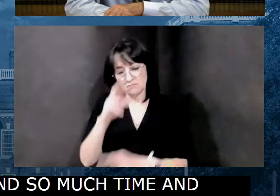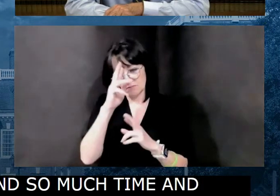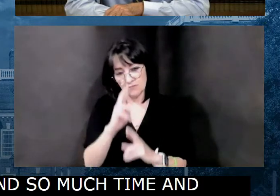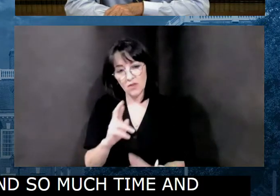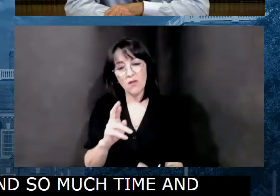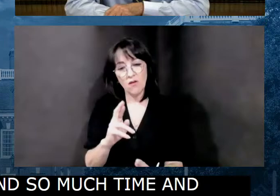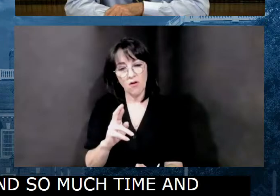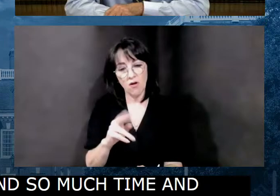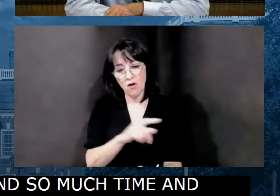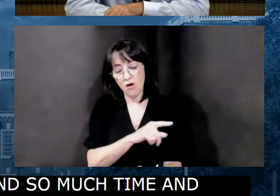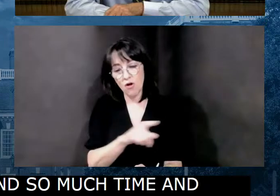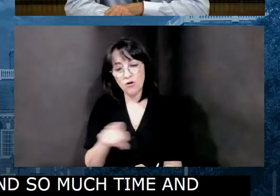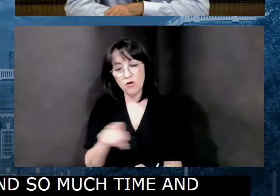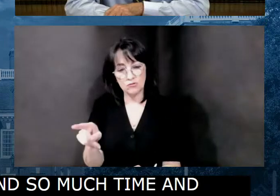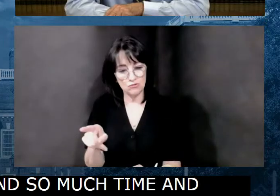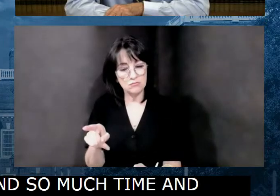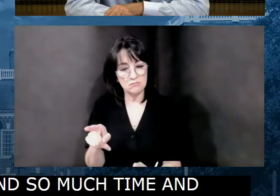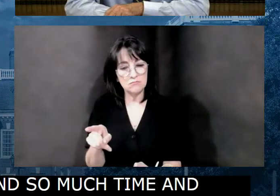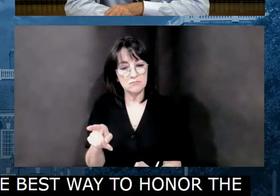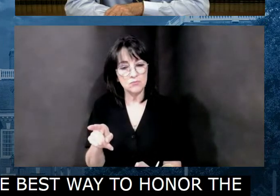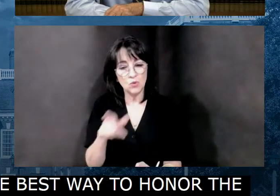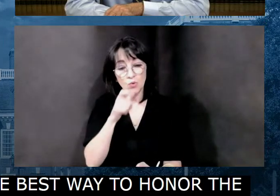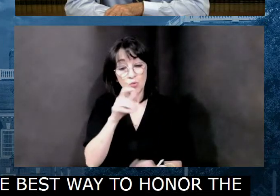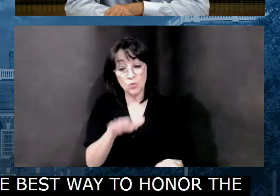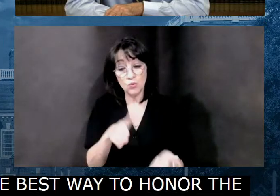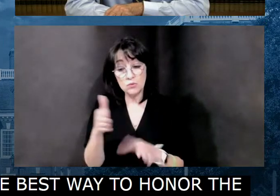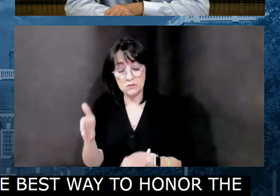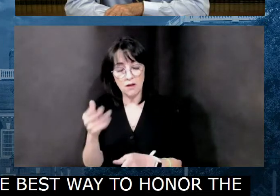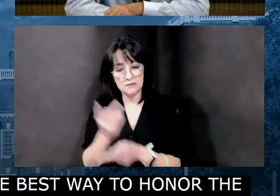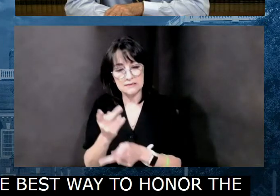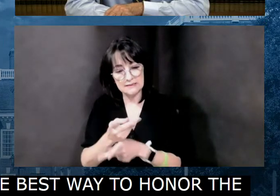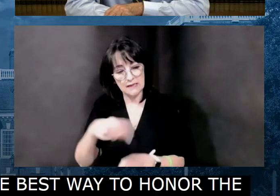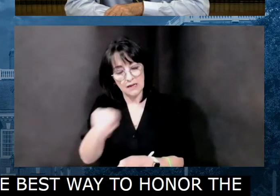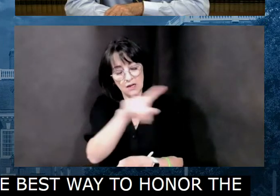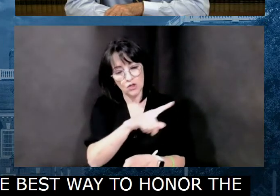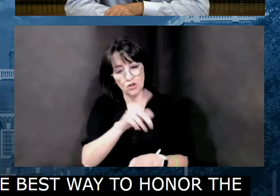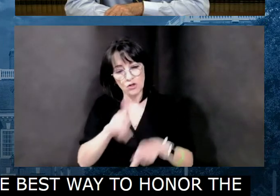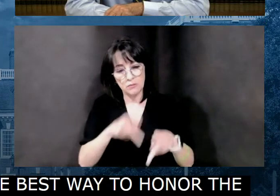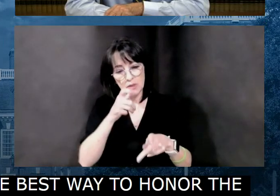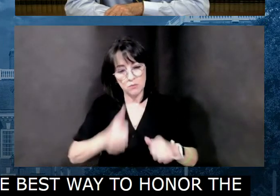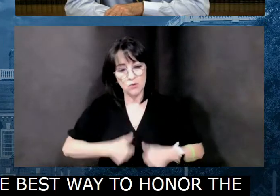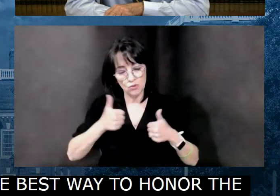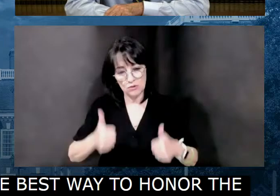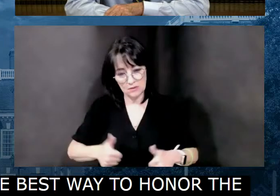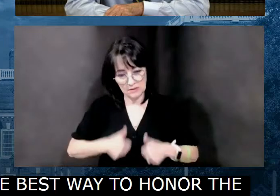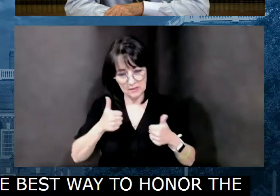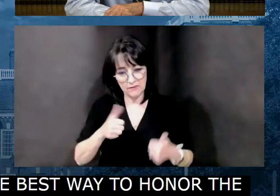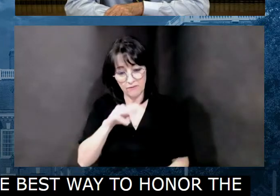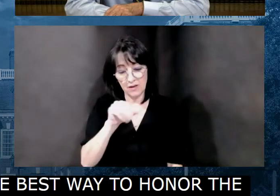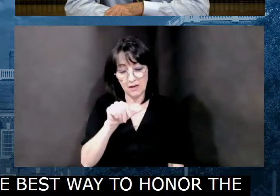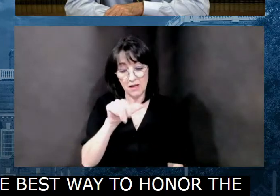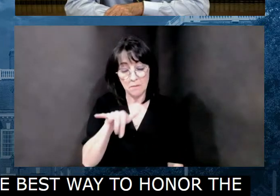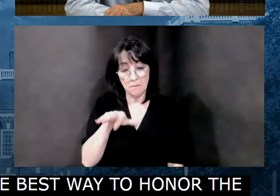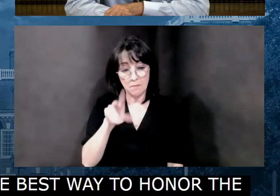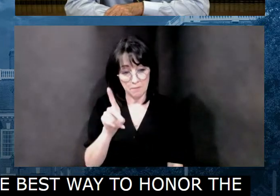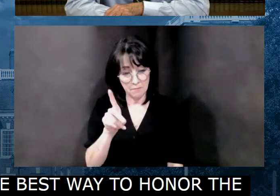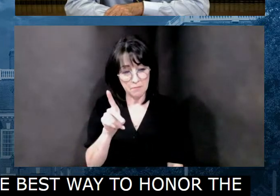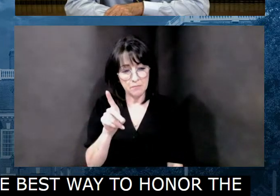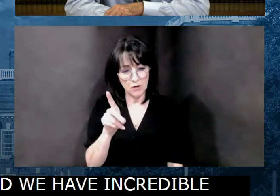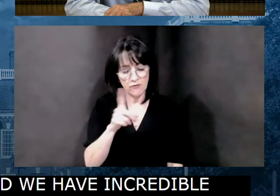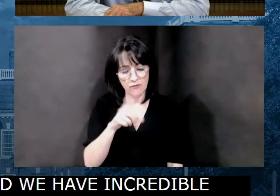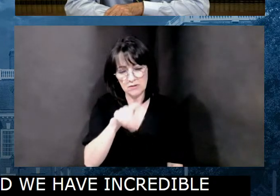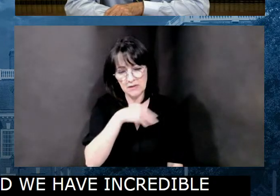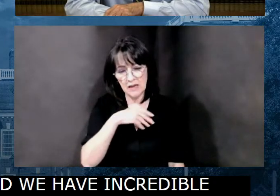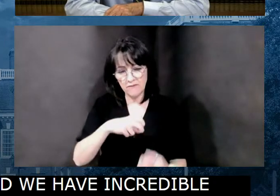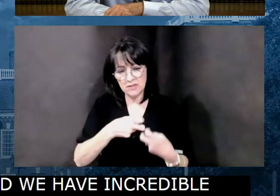care of the living. And we have incredible people at the Veterans Home in Milford who, under very difficult